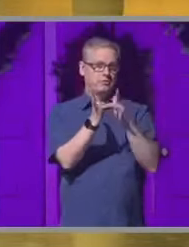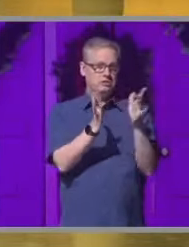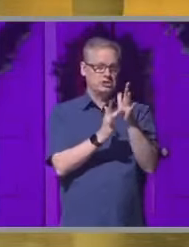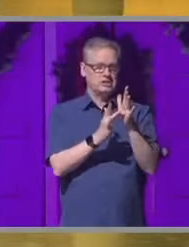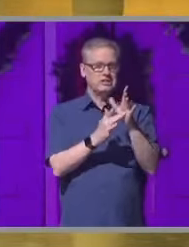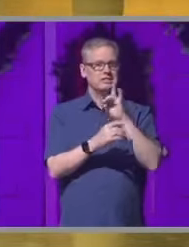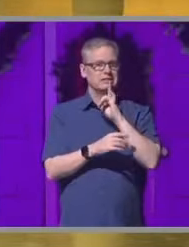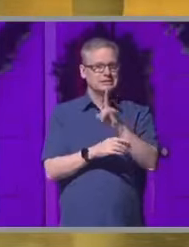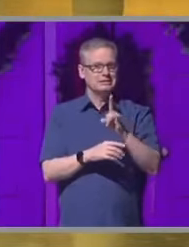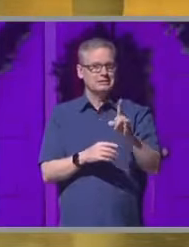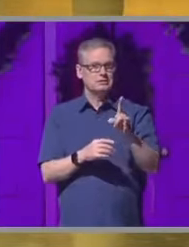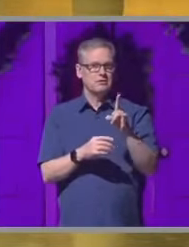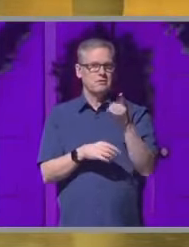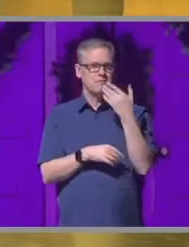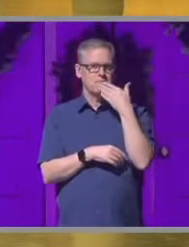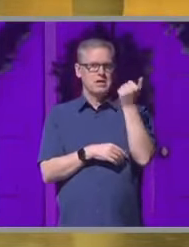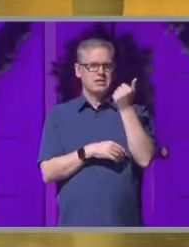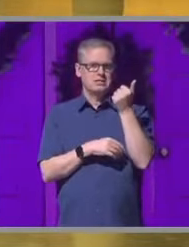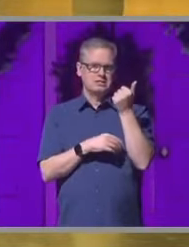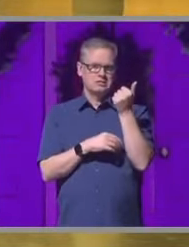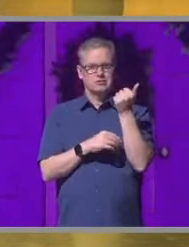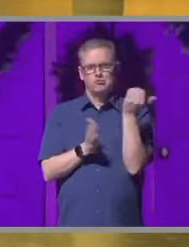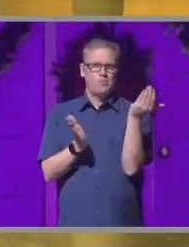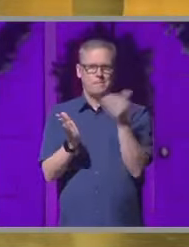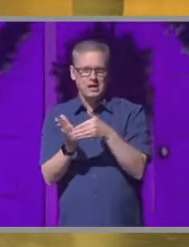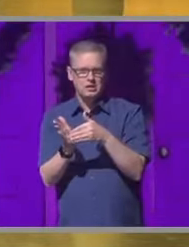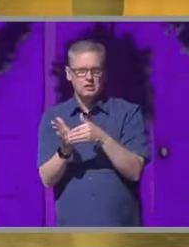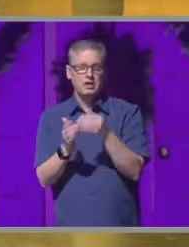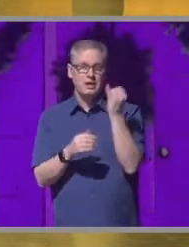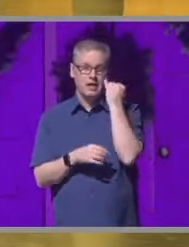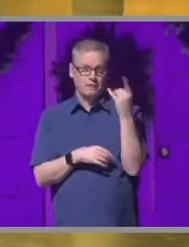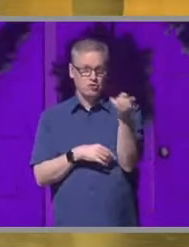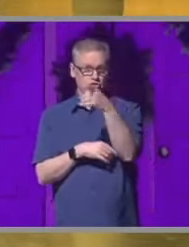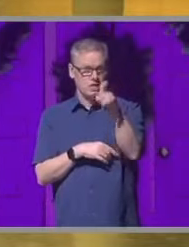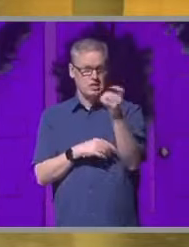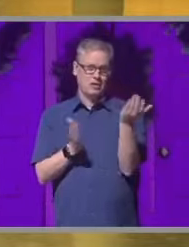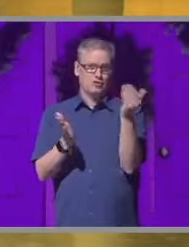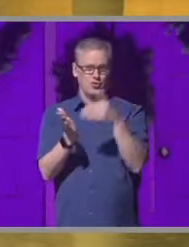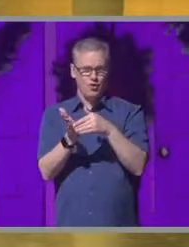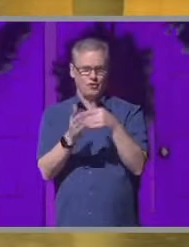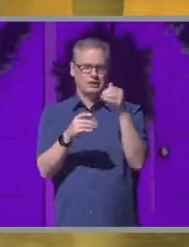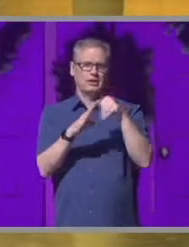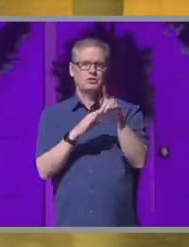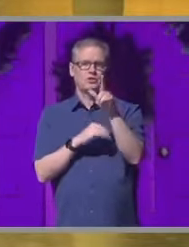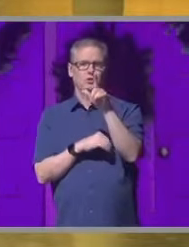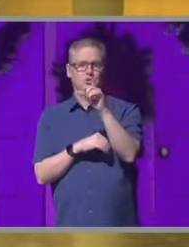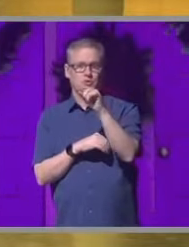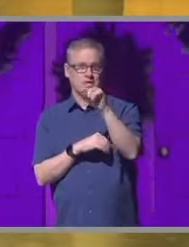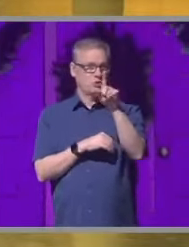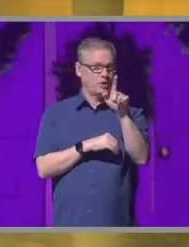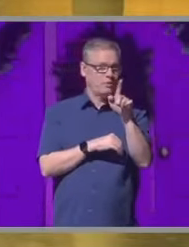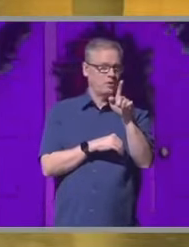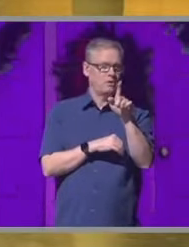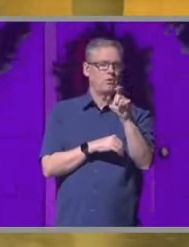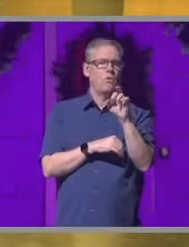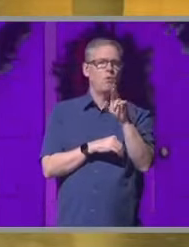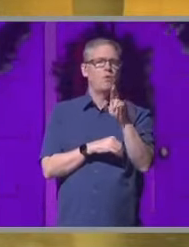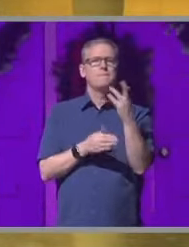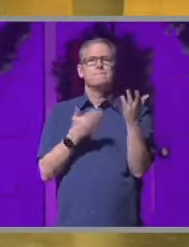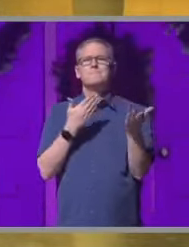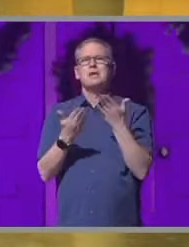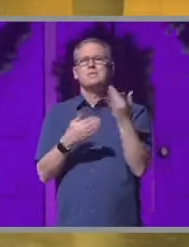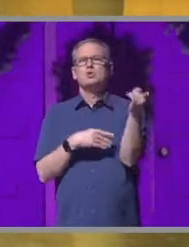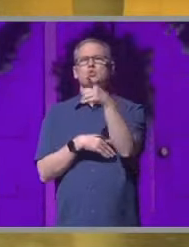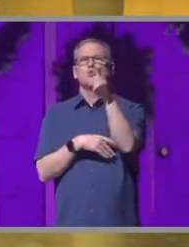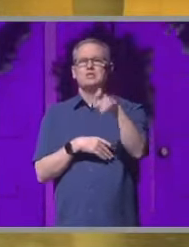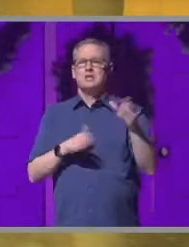the ultimate do-over. And so if you could use a do-over going into 2021, or maybe simply you just need